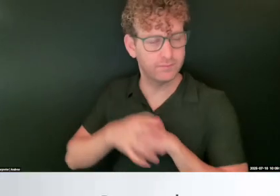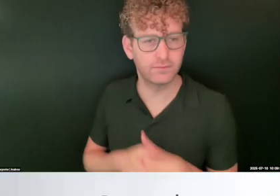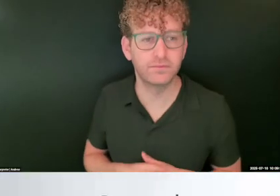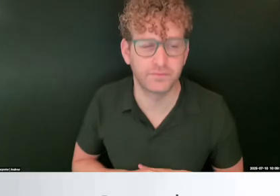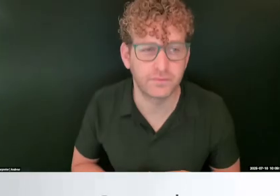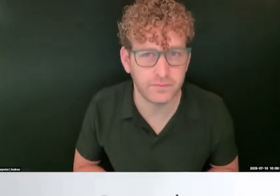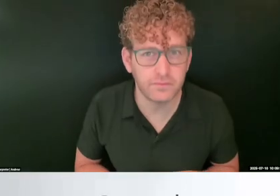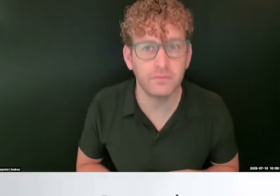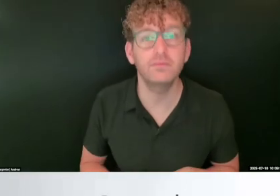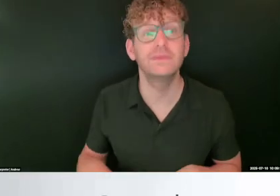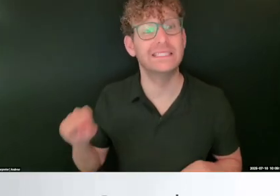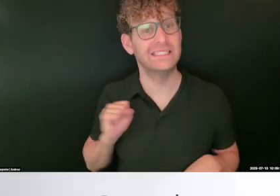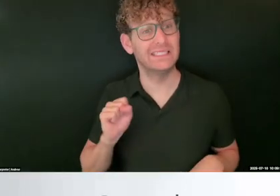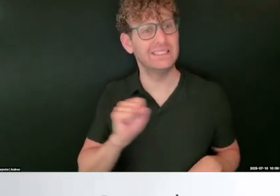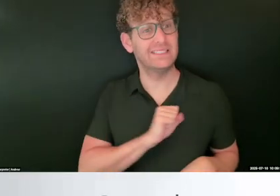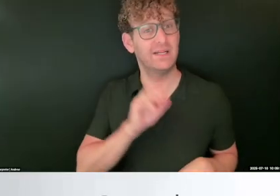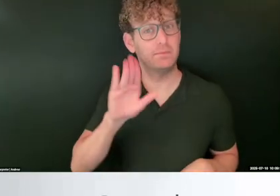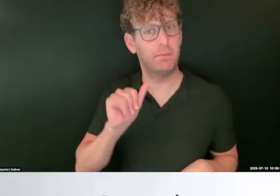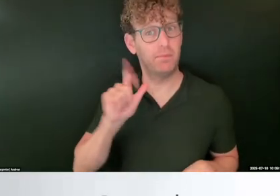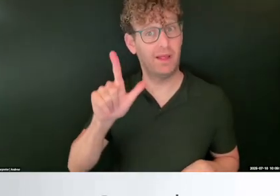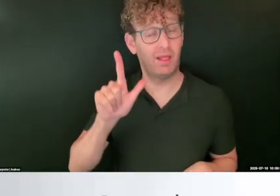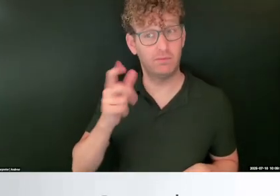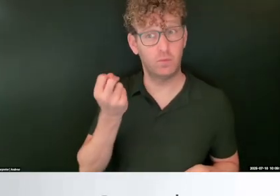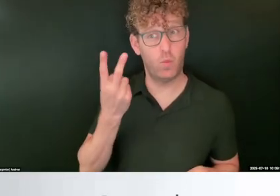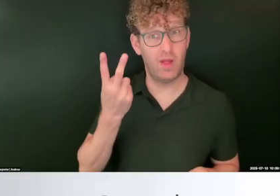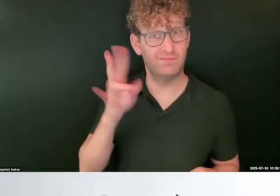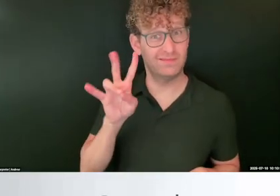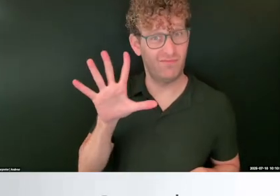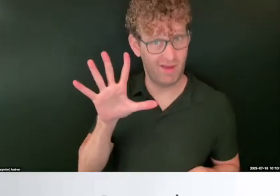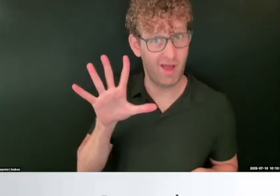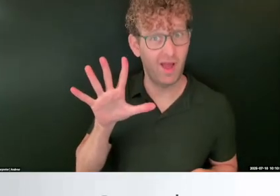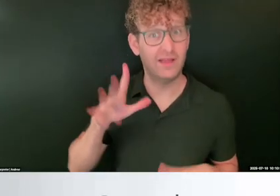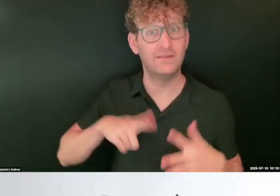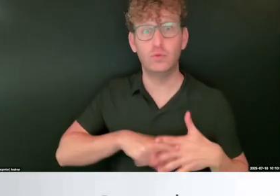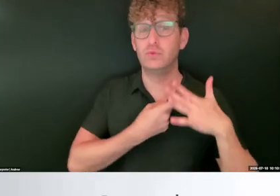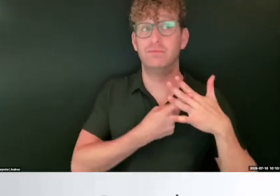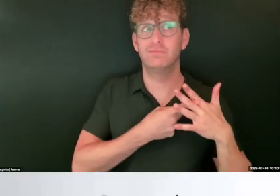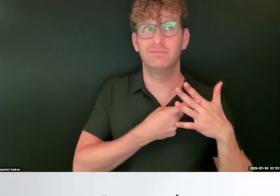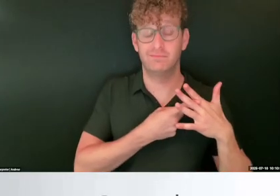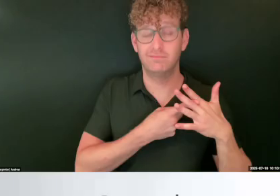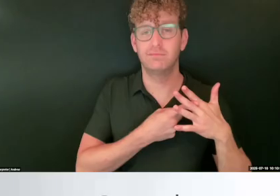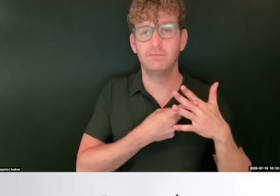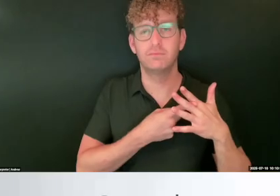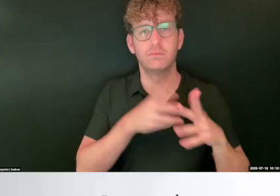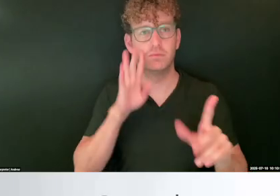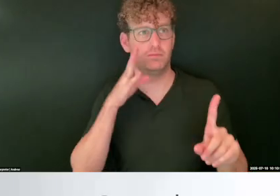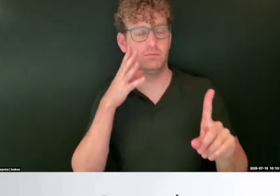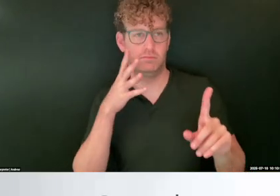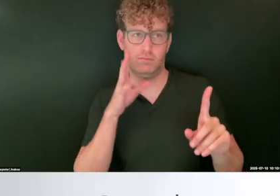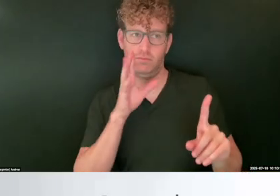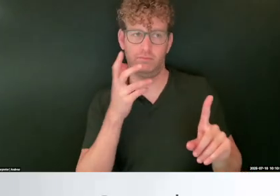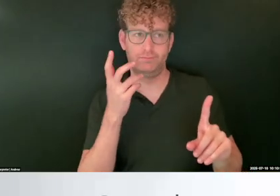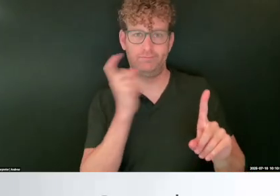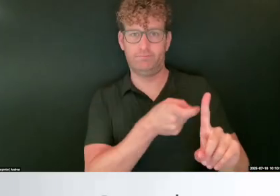Senate Bill 1275 originally directed CARB to develop a long-term strategy for light-duty